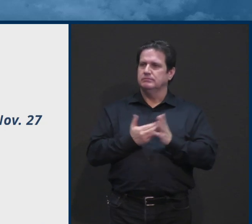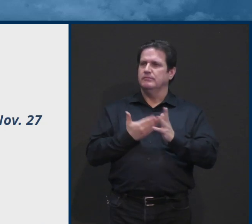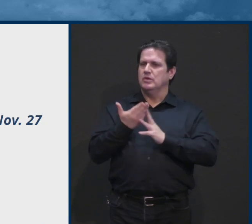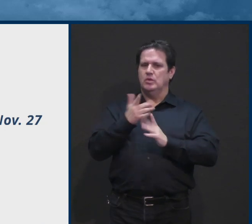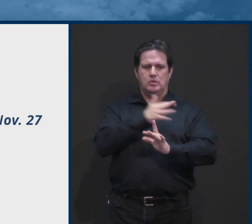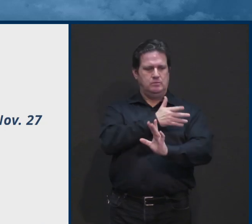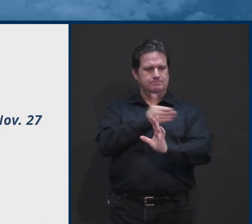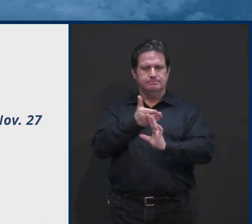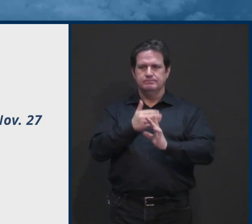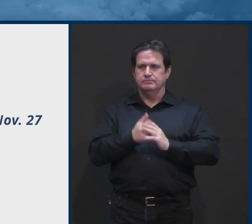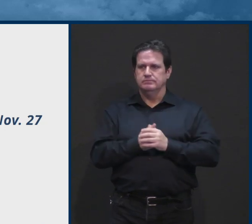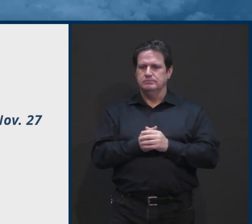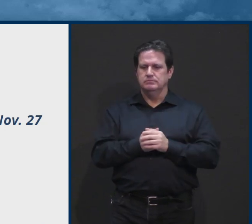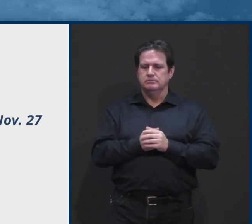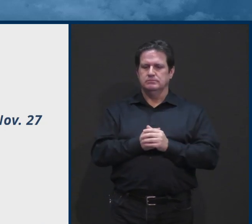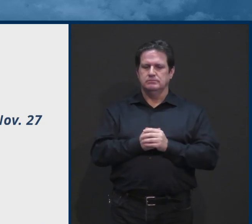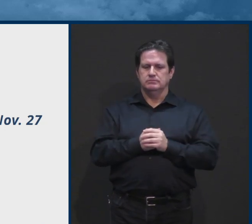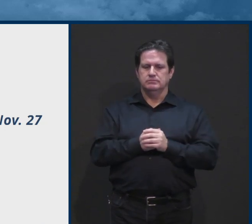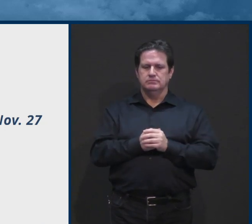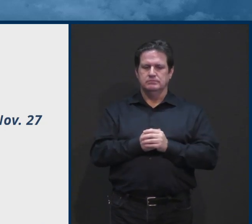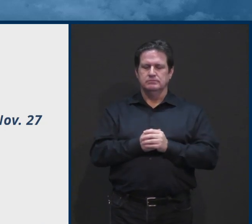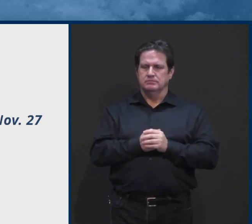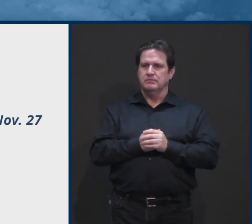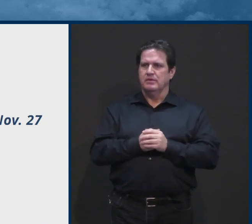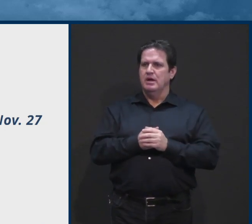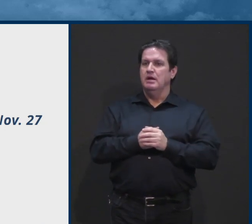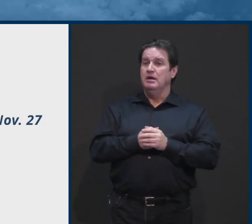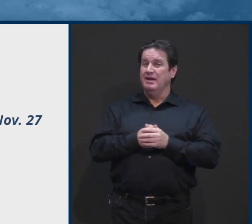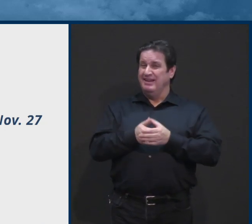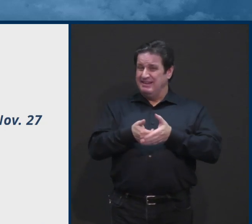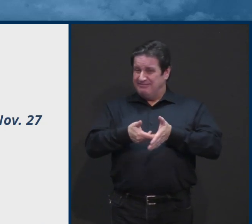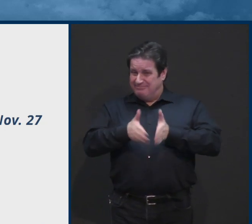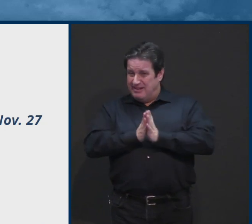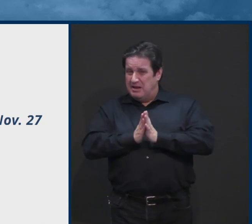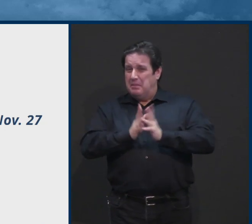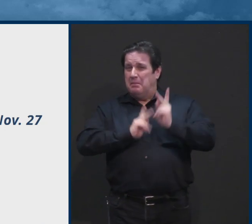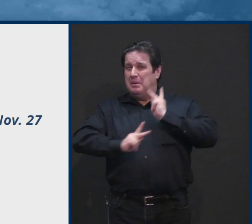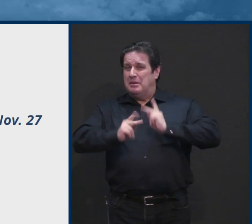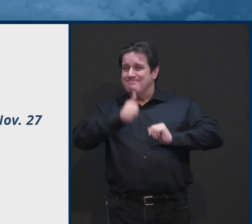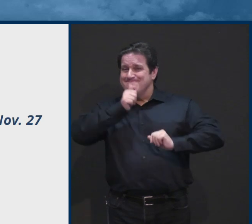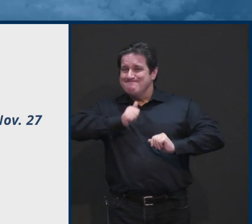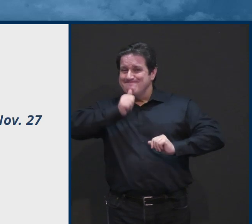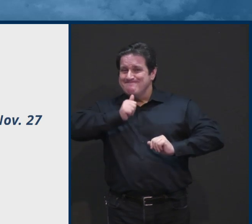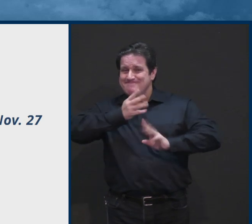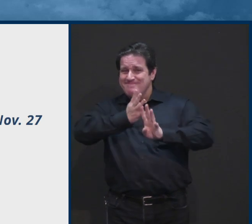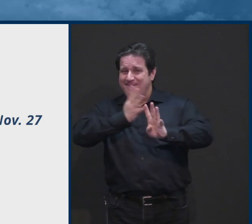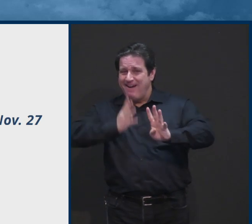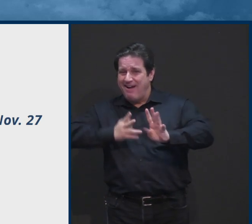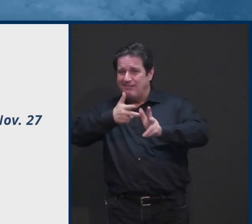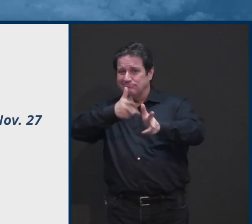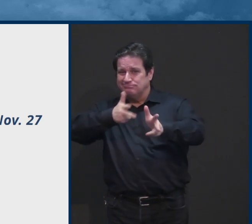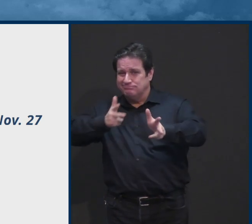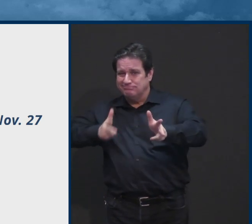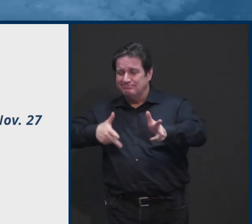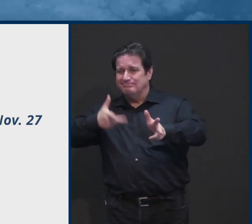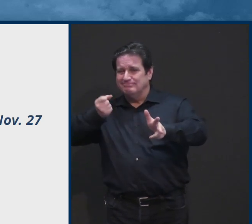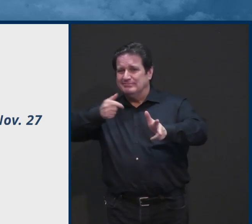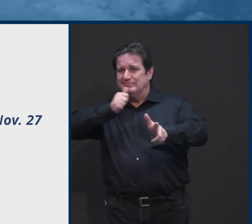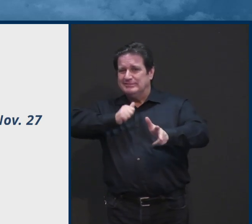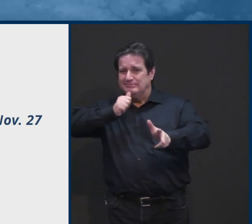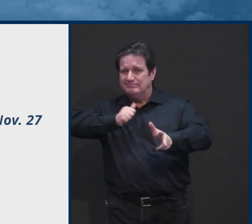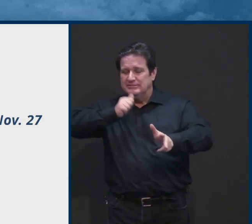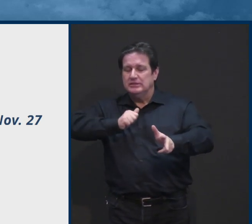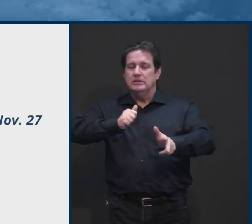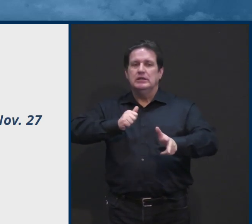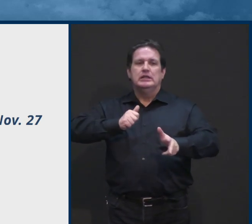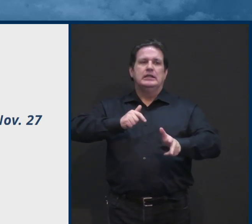throughout this. We ask for people's patience. There are lines. We don't want to turn people away. We will have to draw that line in the